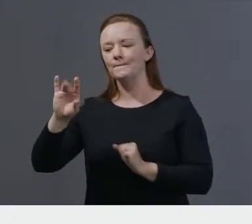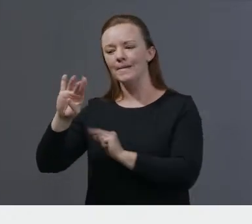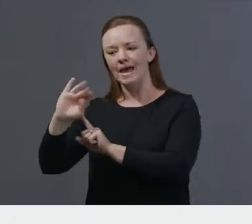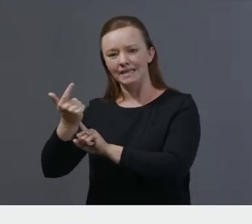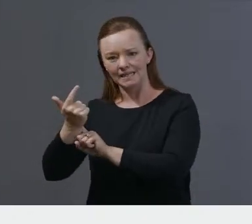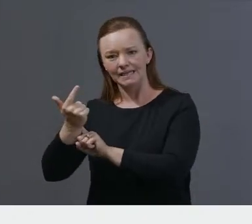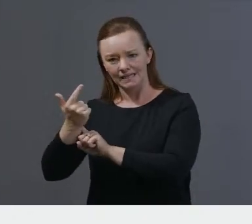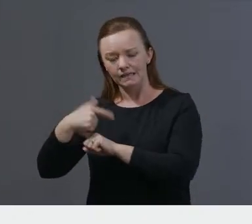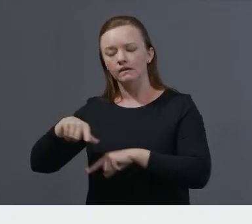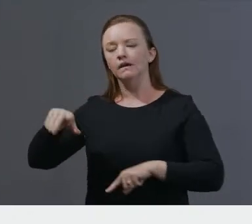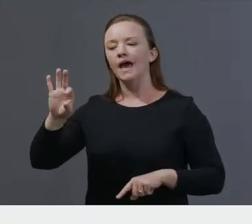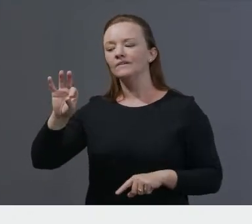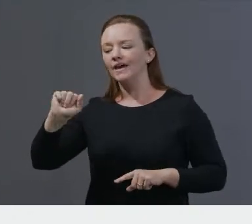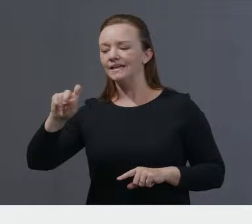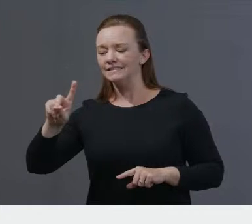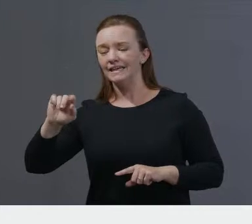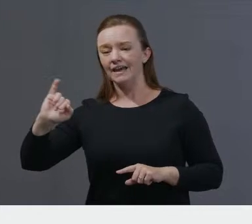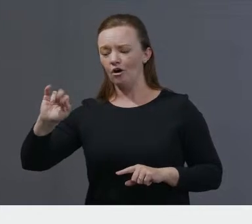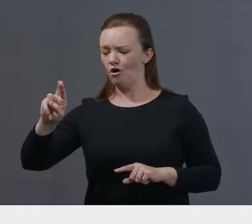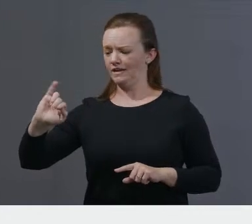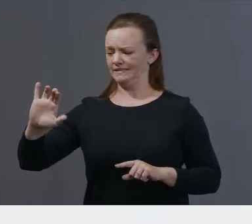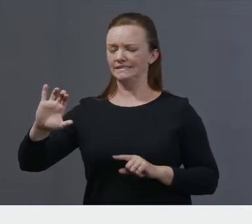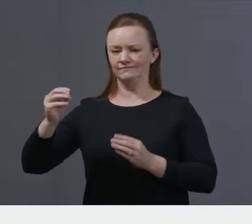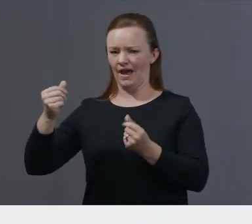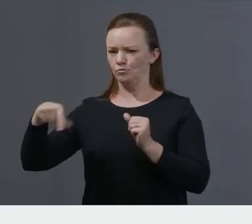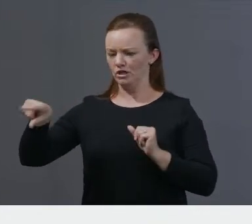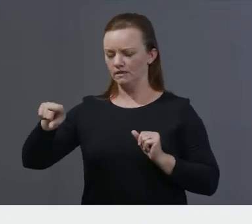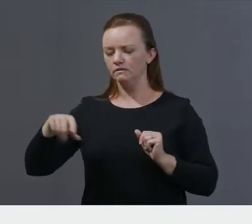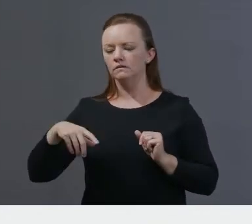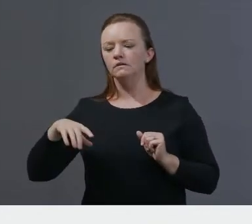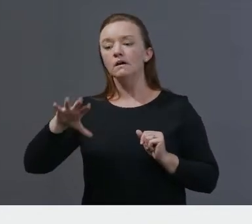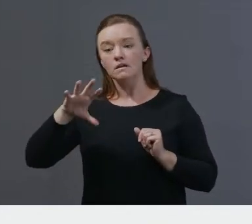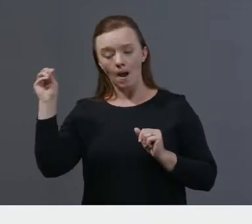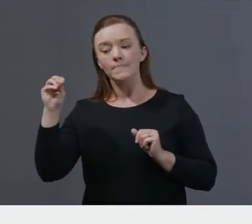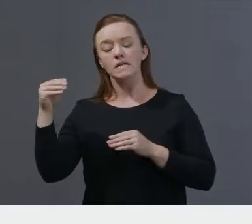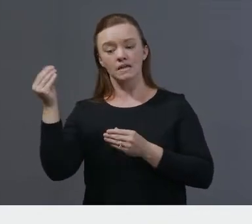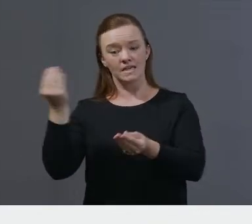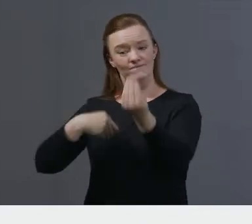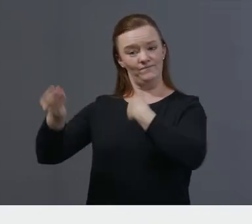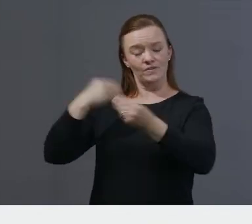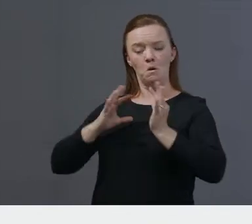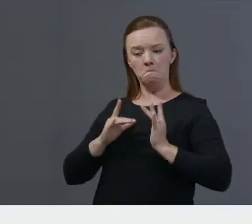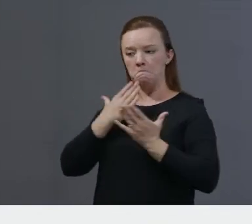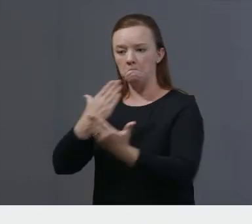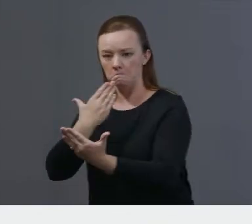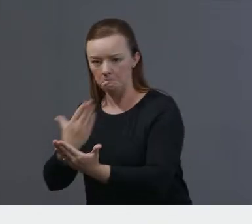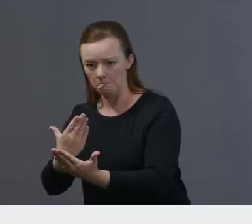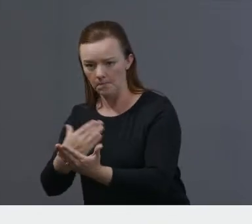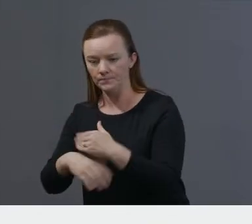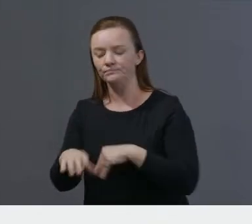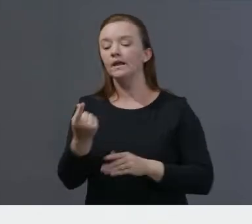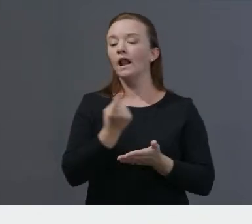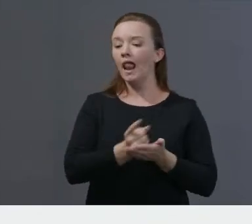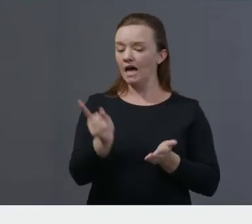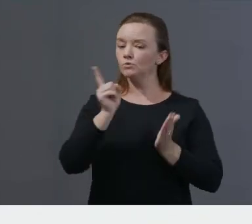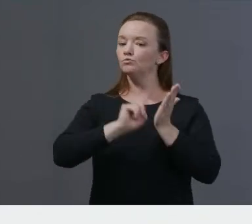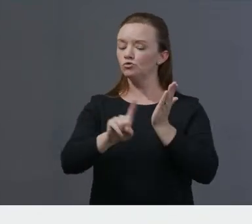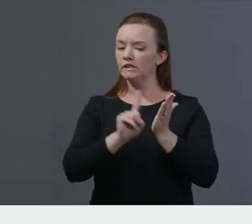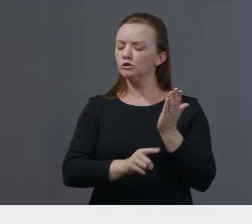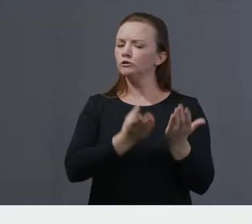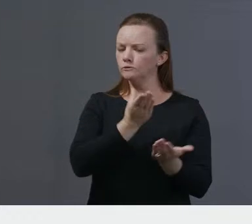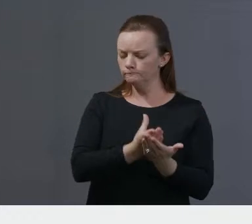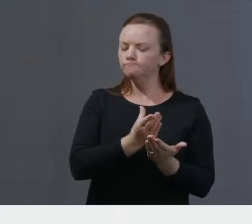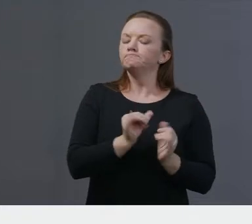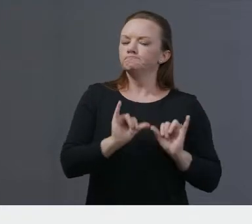we've seen studies supported by real data that speaks to the effectiveness of these face masks.